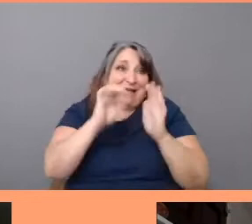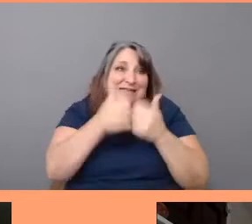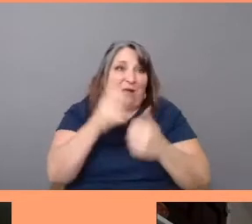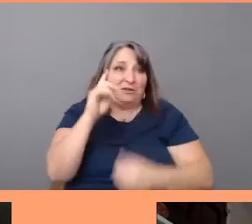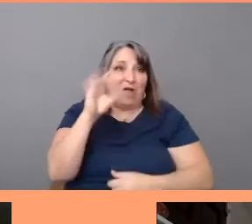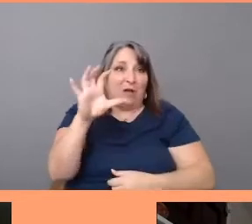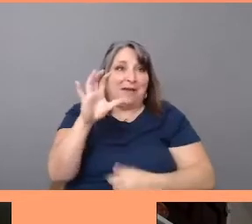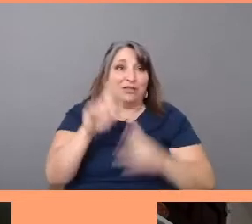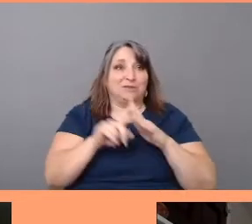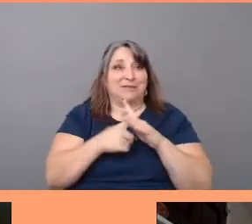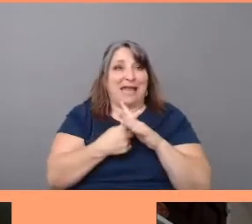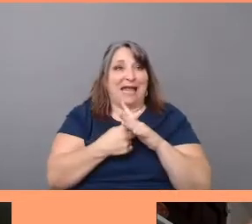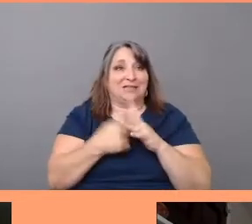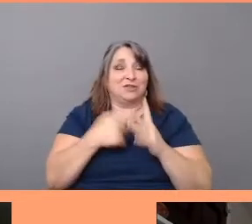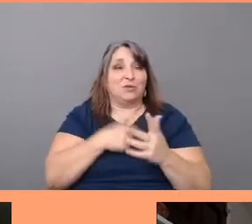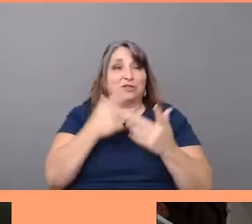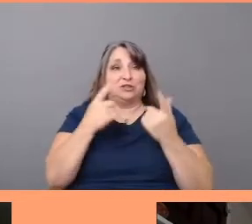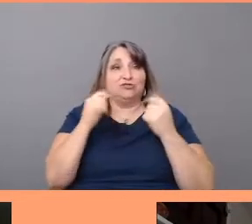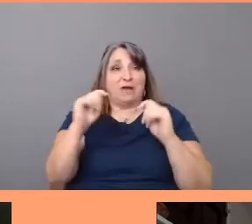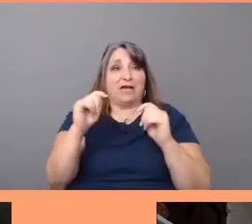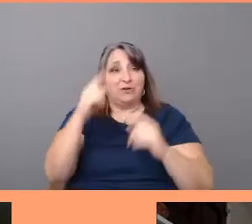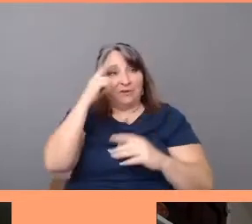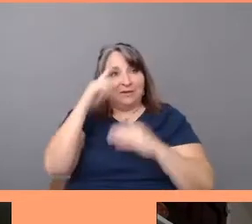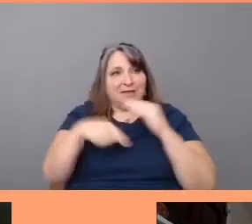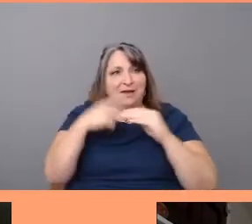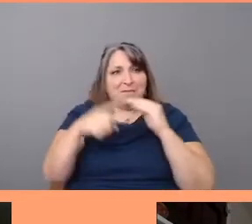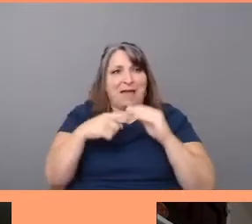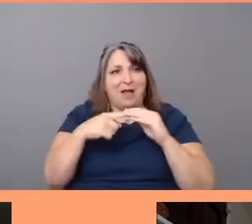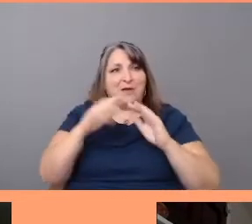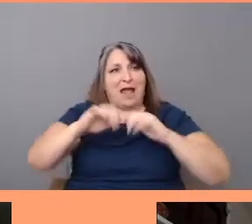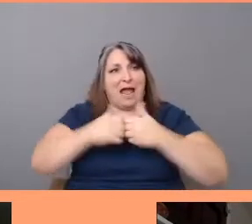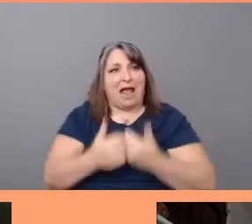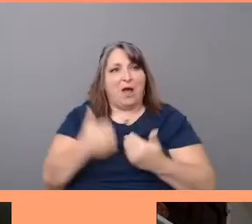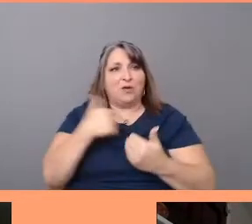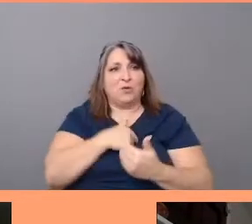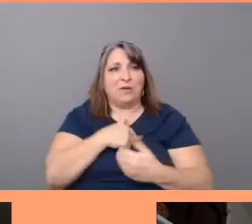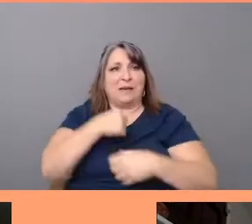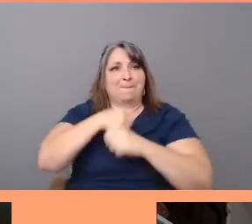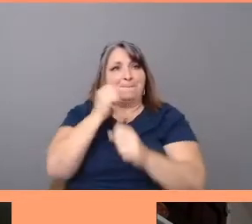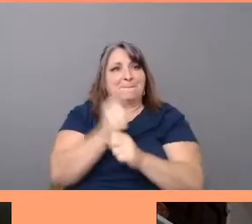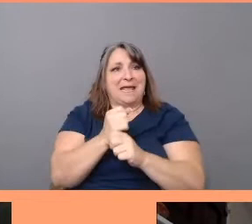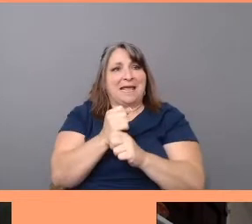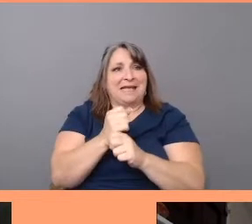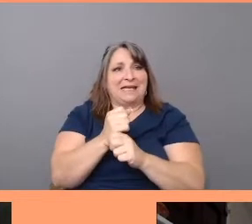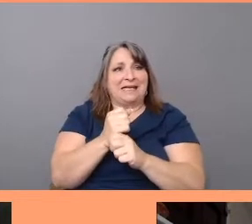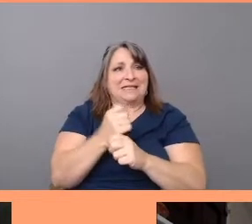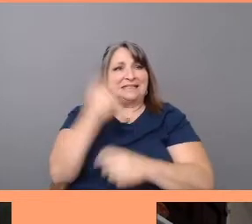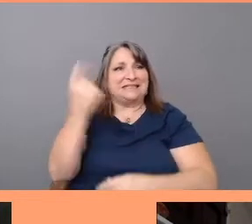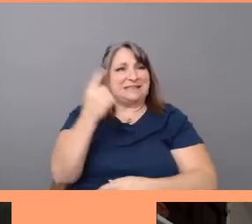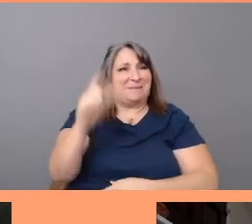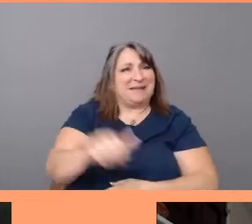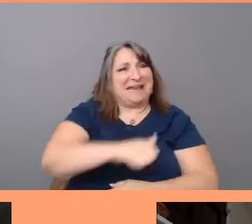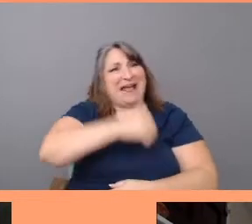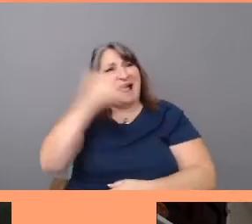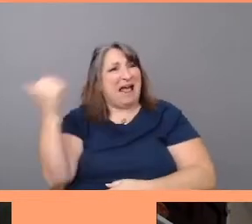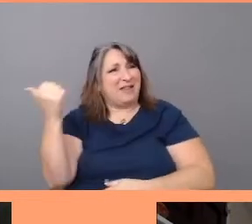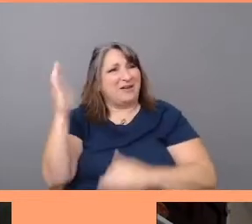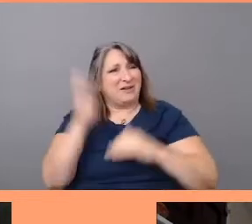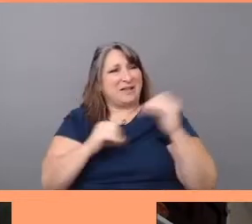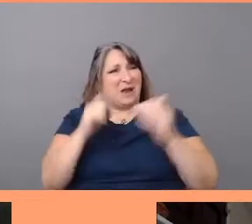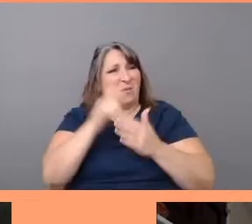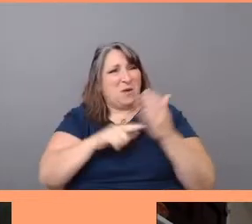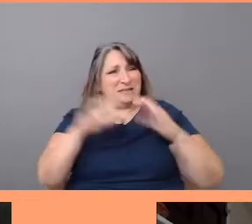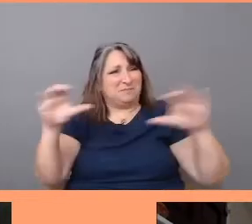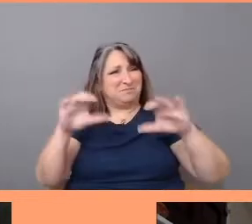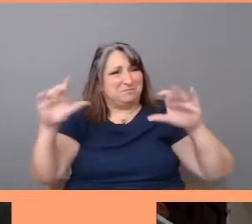to think about, how do we make it something other than what it's always been? How do we decolonize